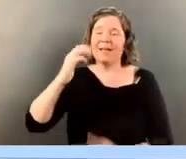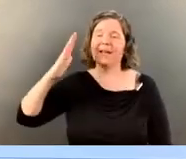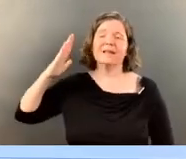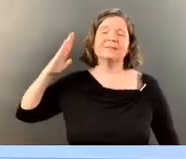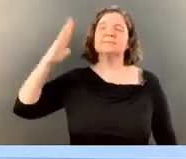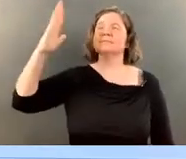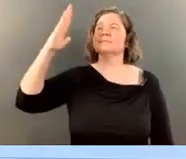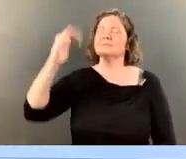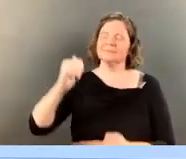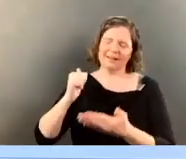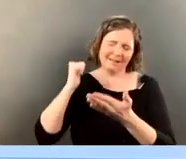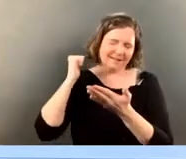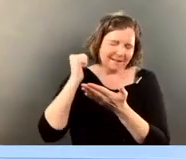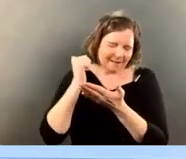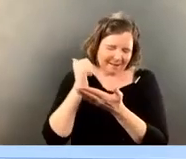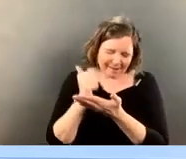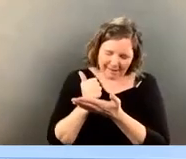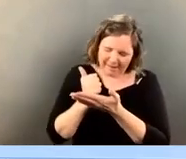amen,